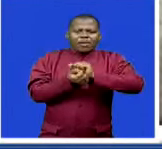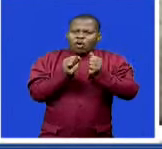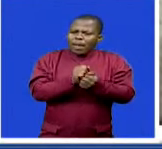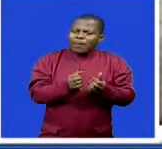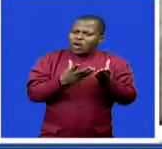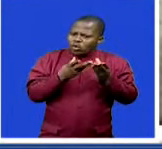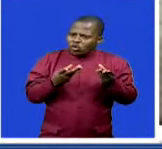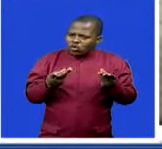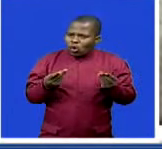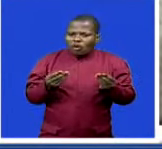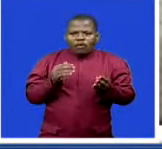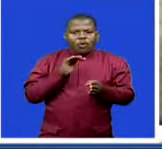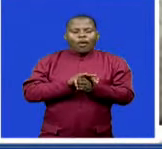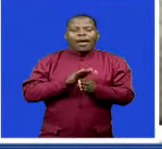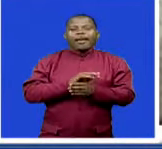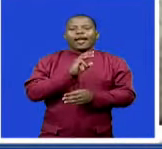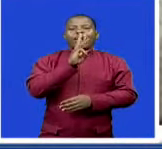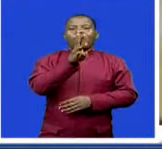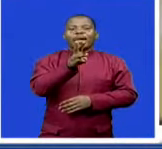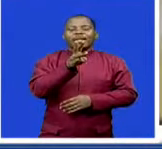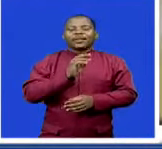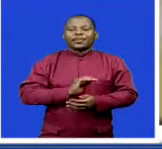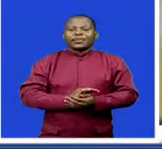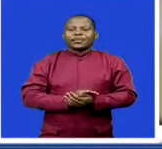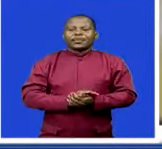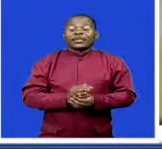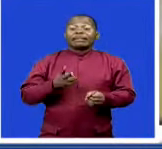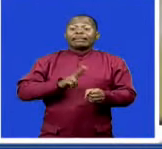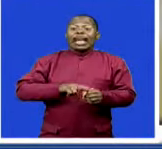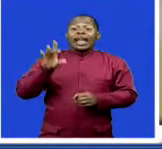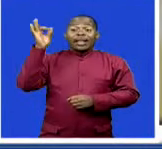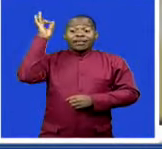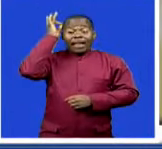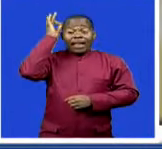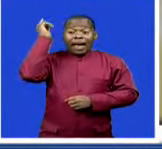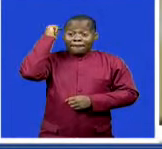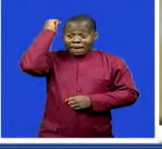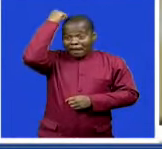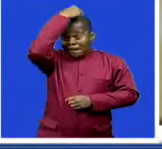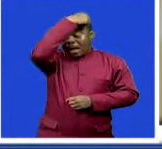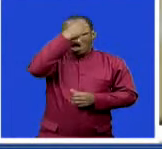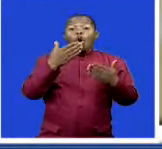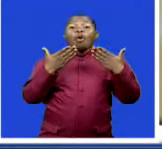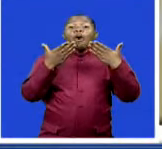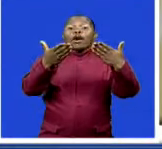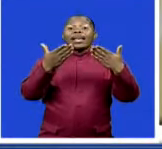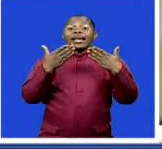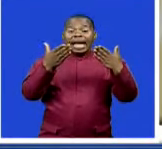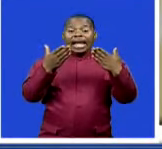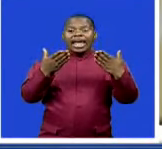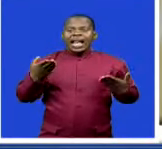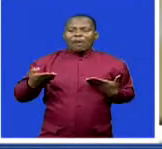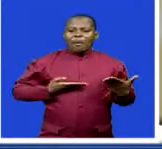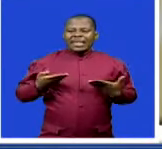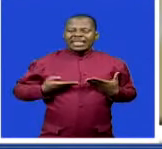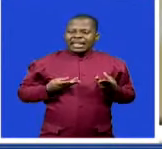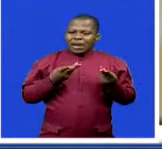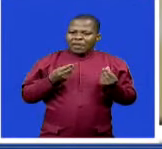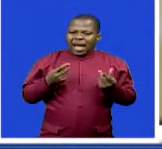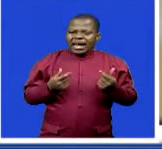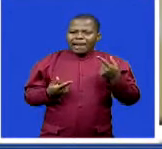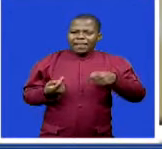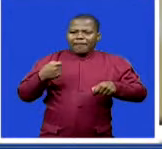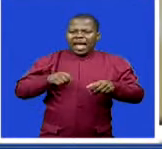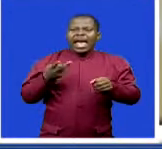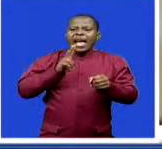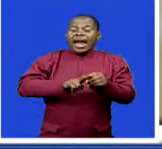that today an answer is present. His Majesty thanked those who contributed towards the fund and stated that